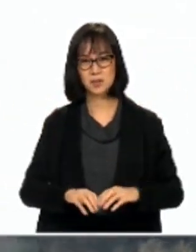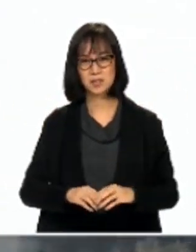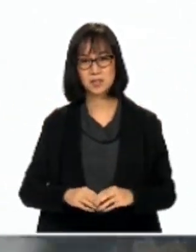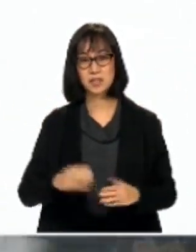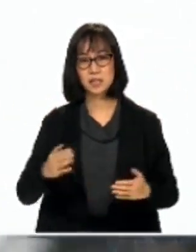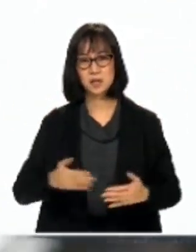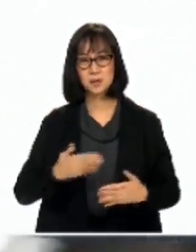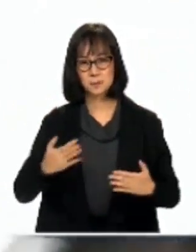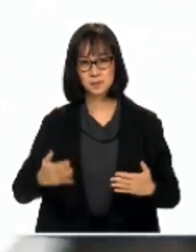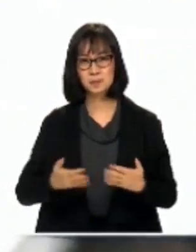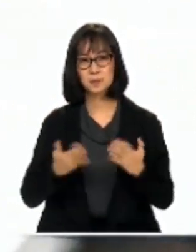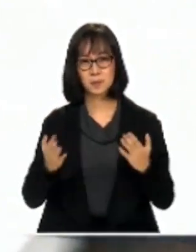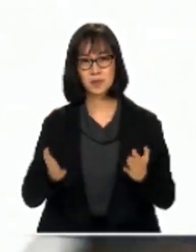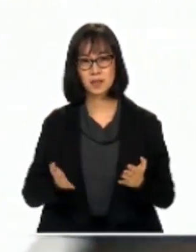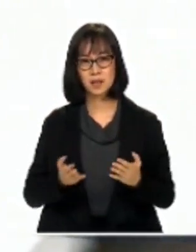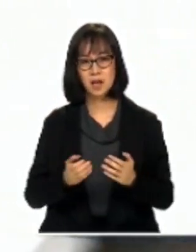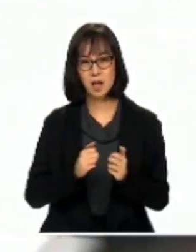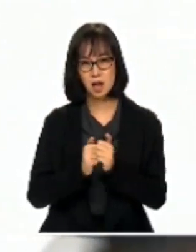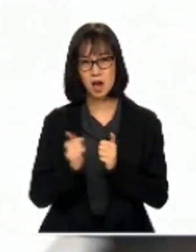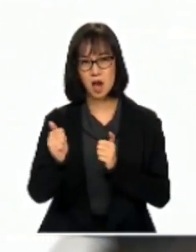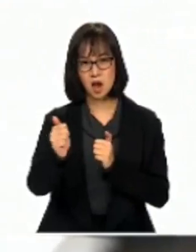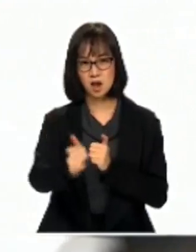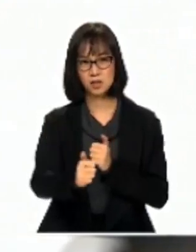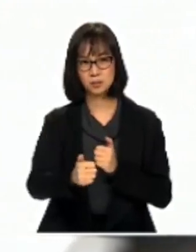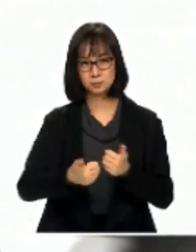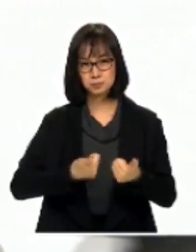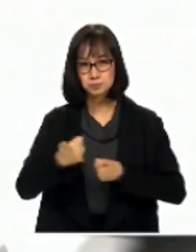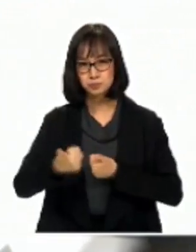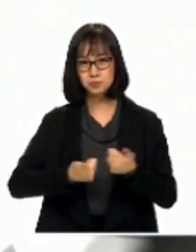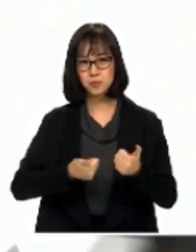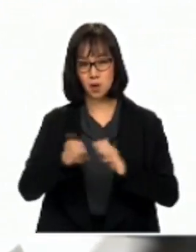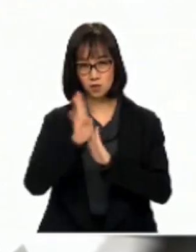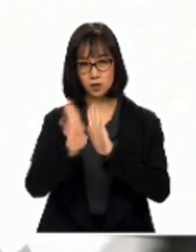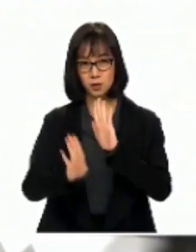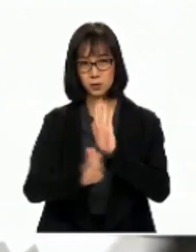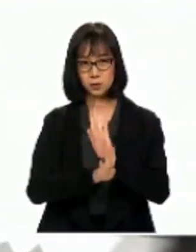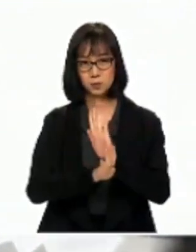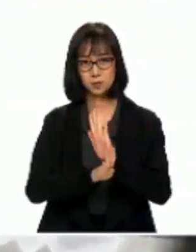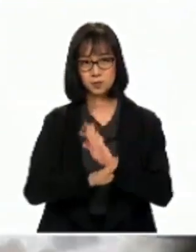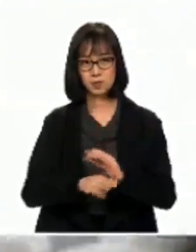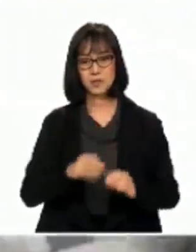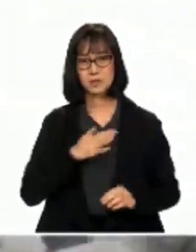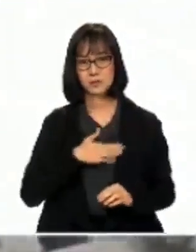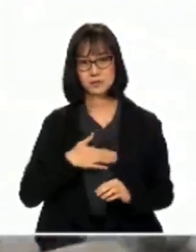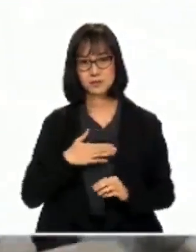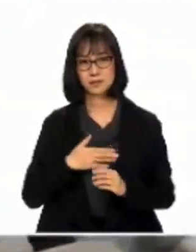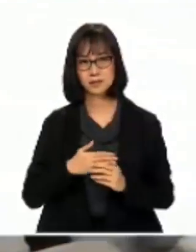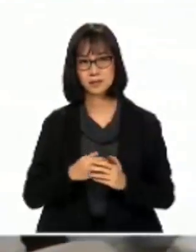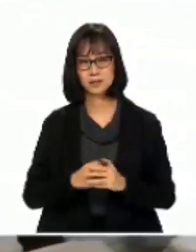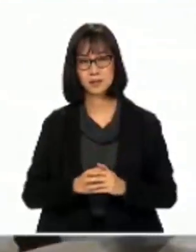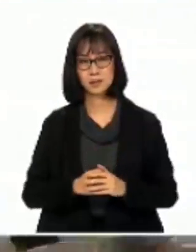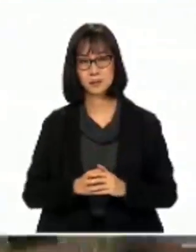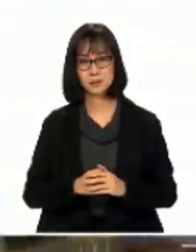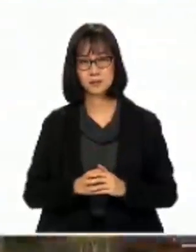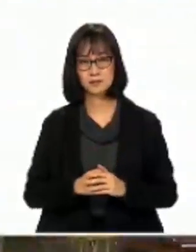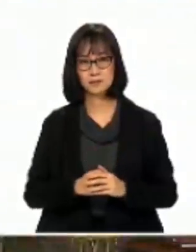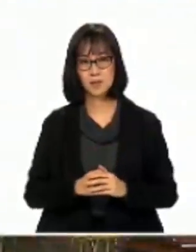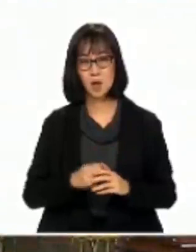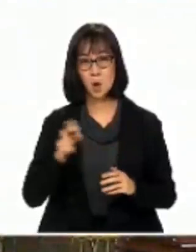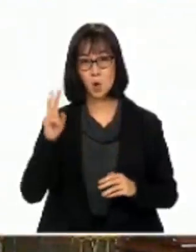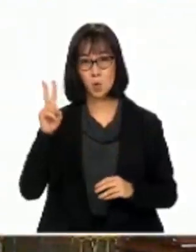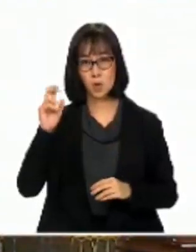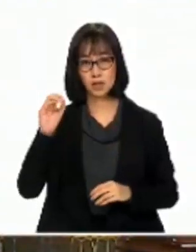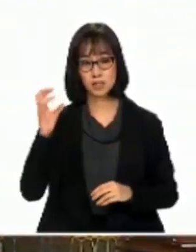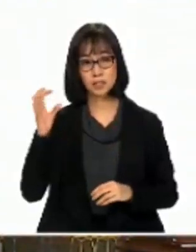the administration of this bill, administration version rather. In 2017,